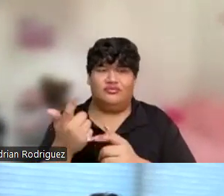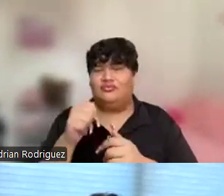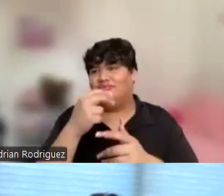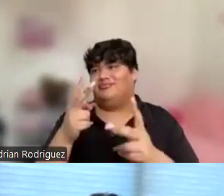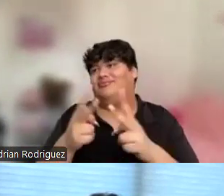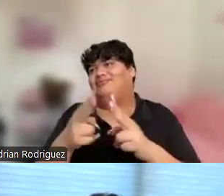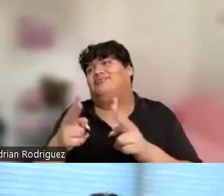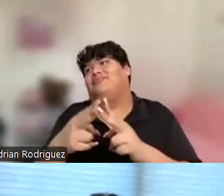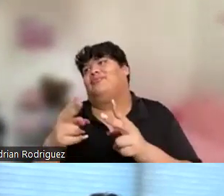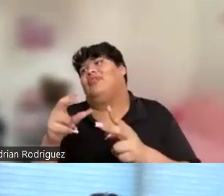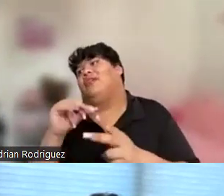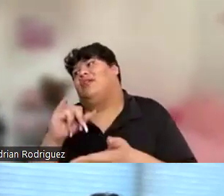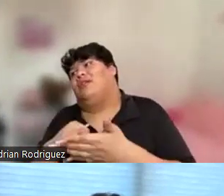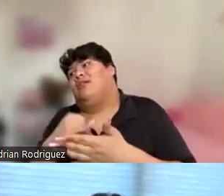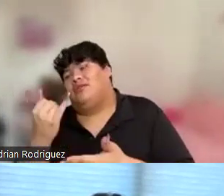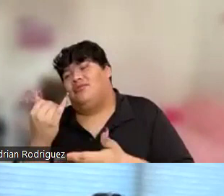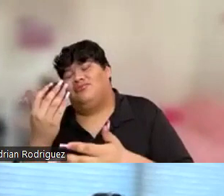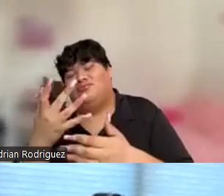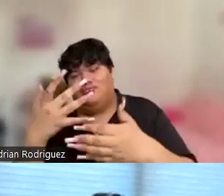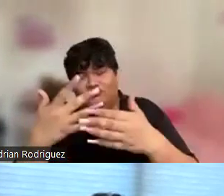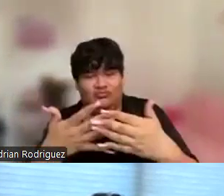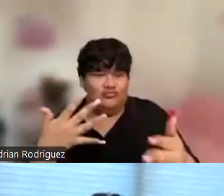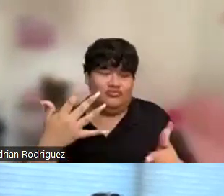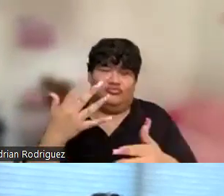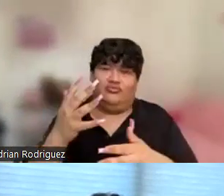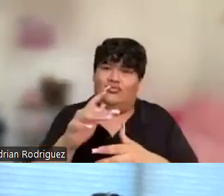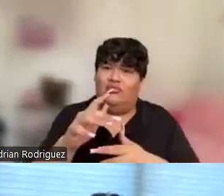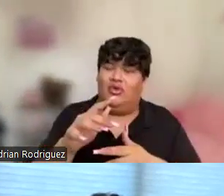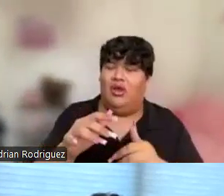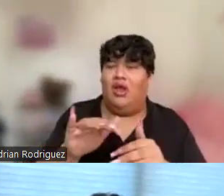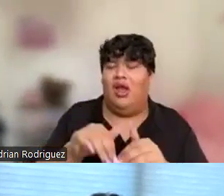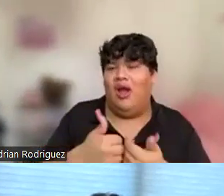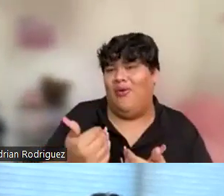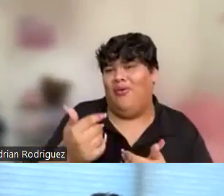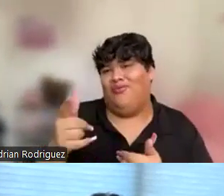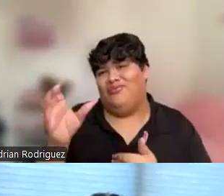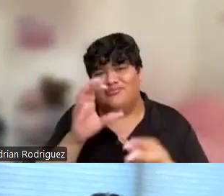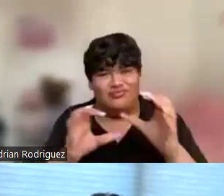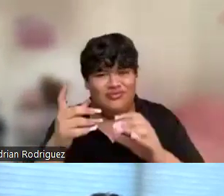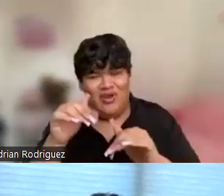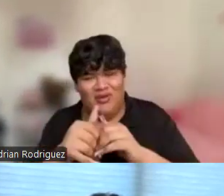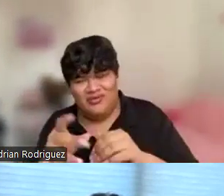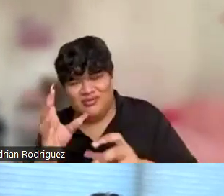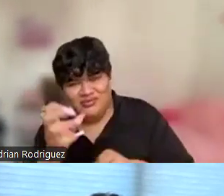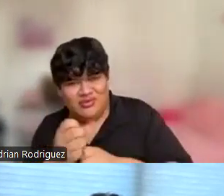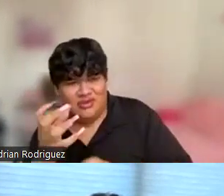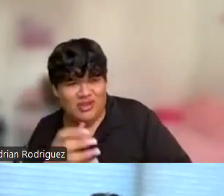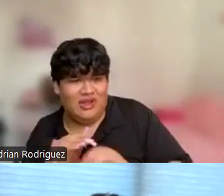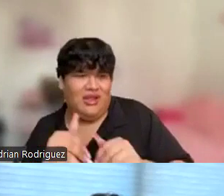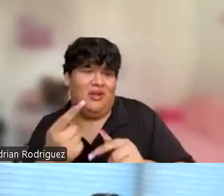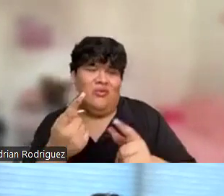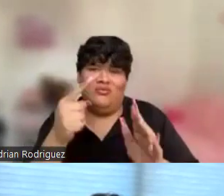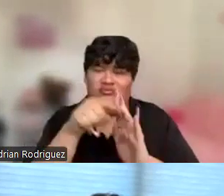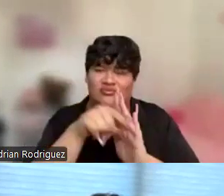large set of autopsy studies that look at how was this person diagnosed and what did they have on